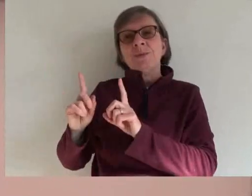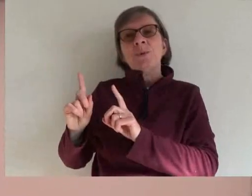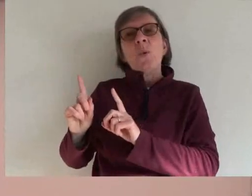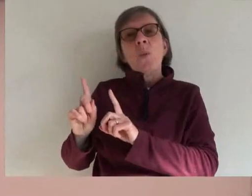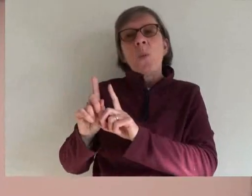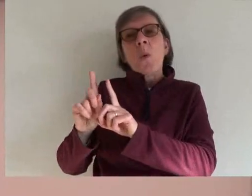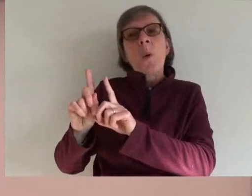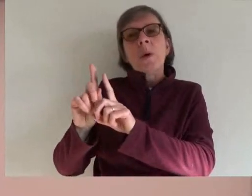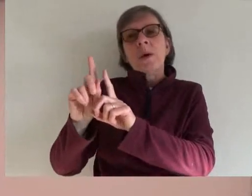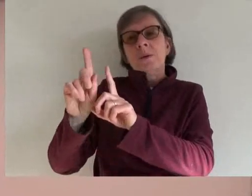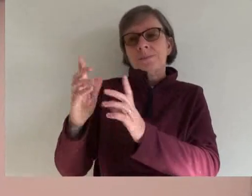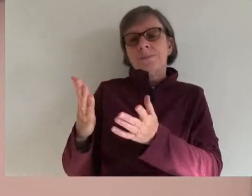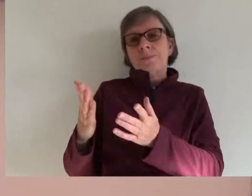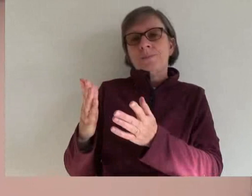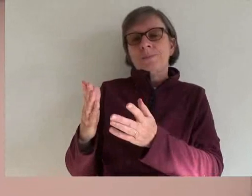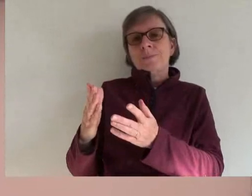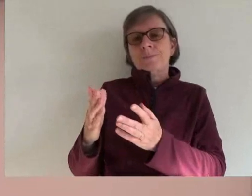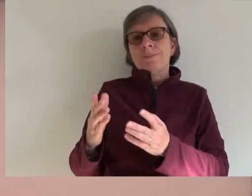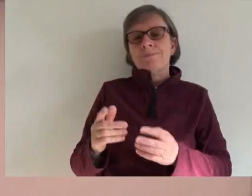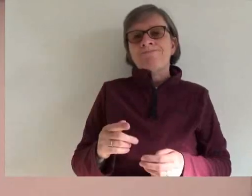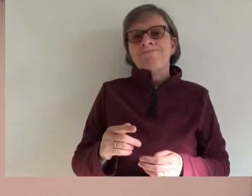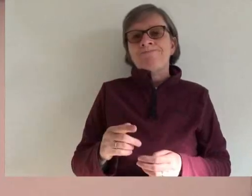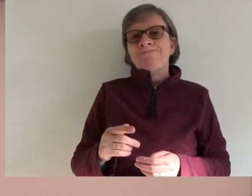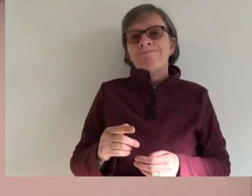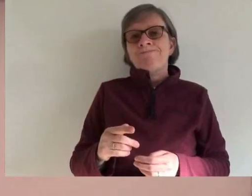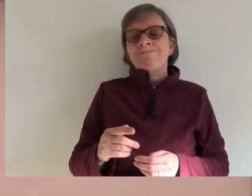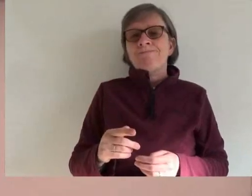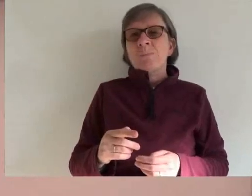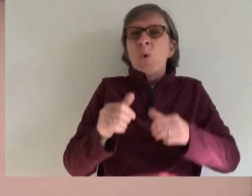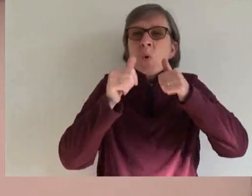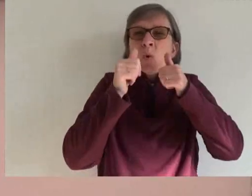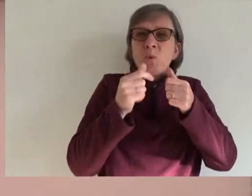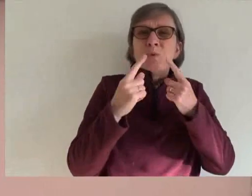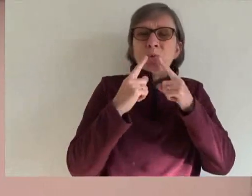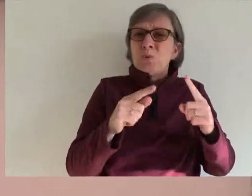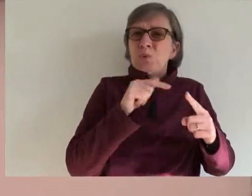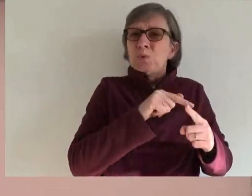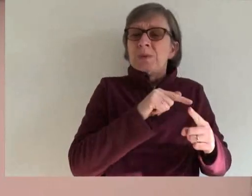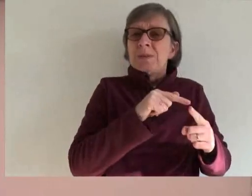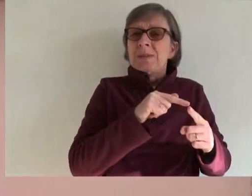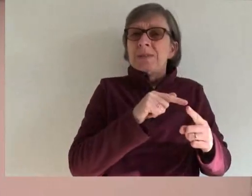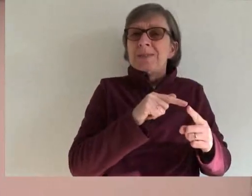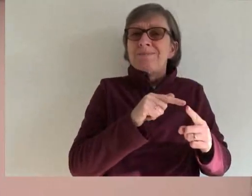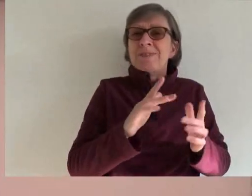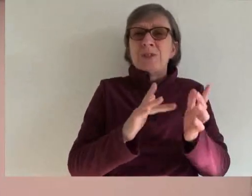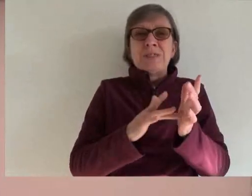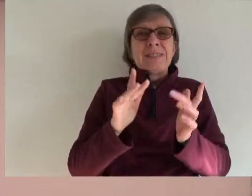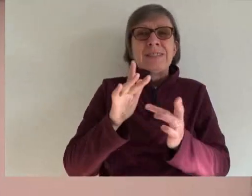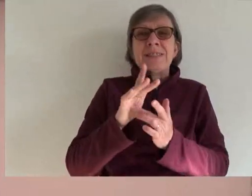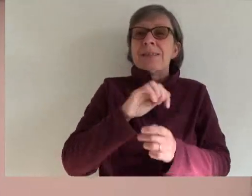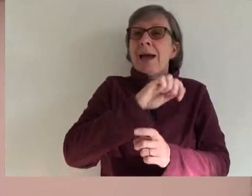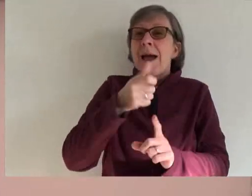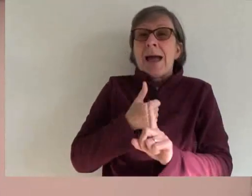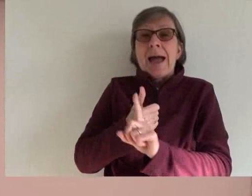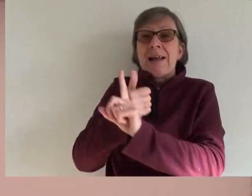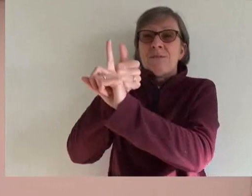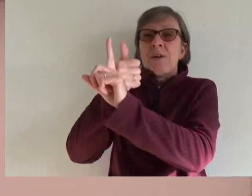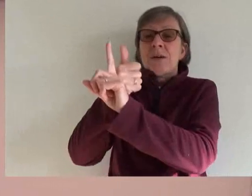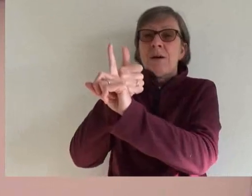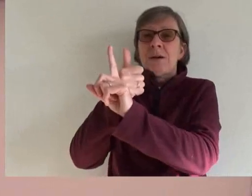And that we saw how the gospel is Jesus Christ, that he is our advocate, our atoning